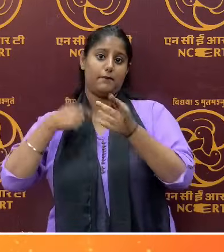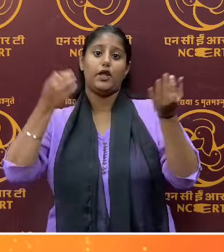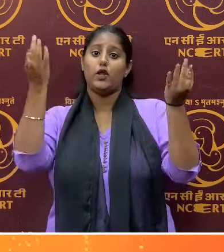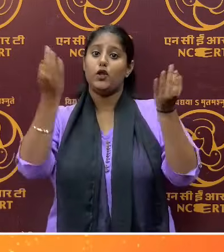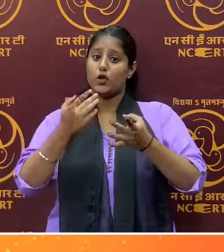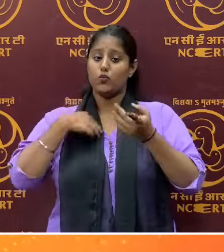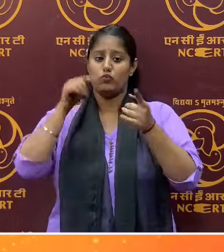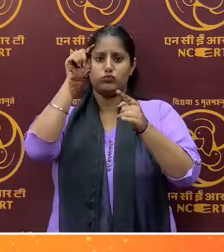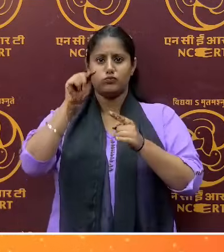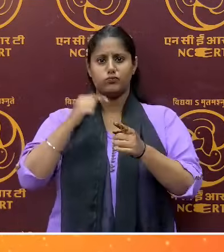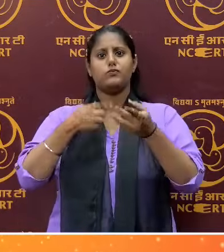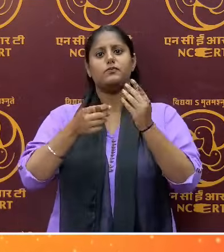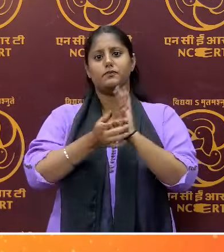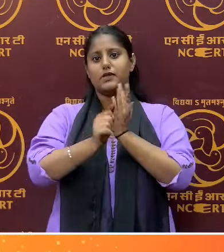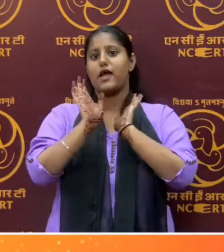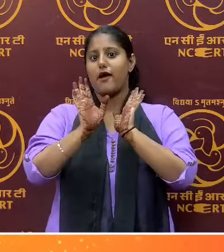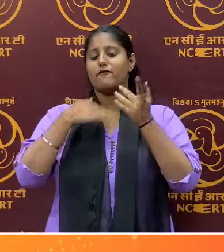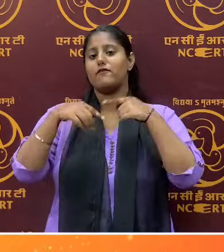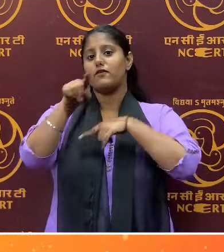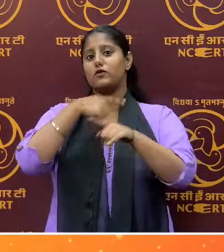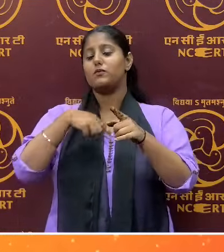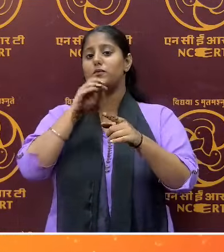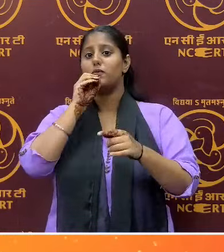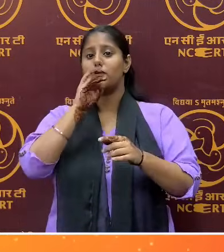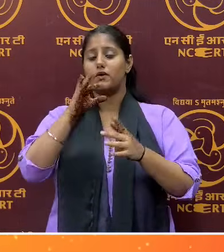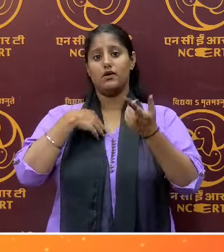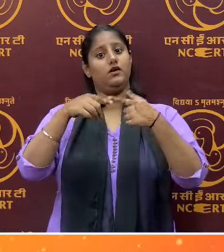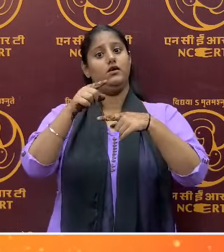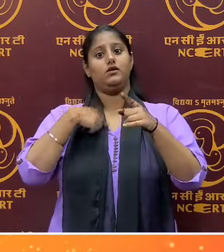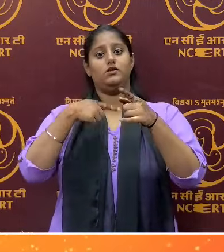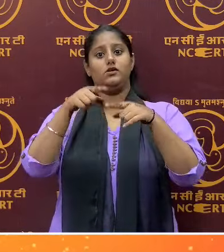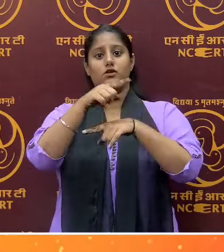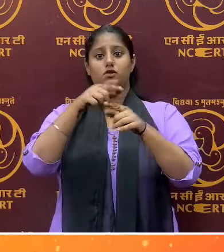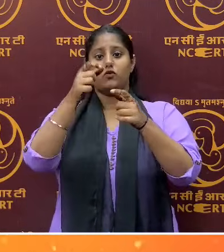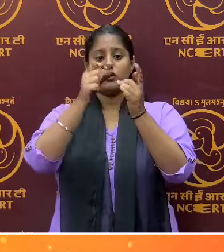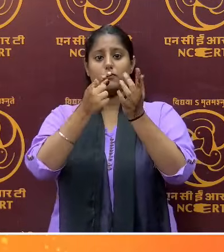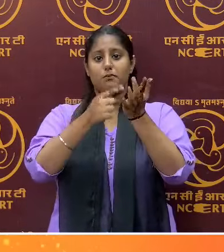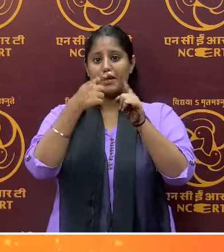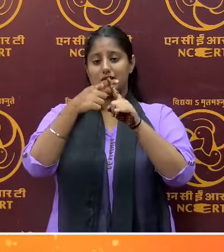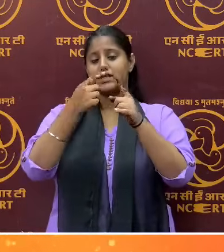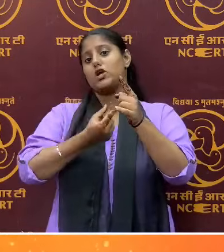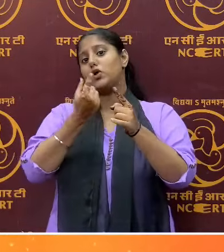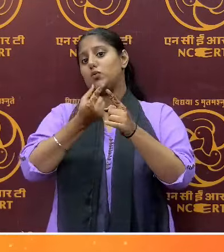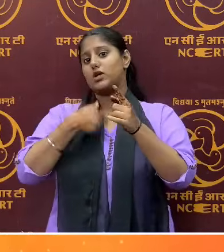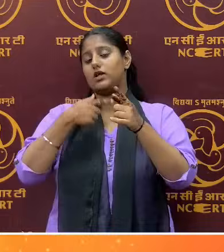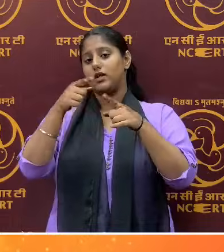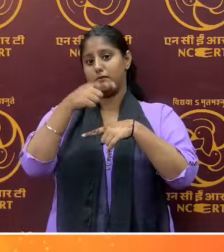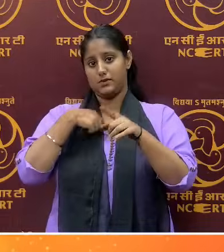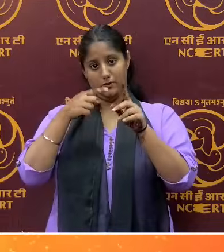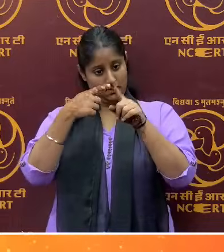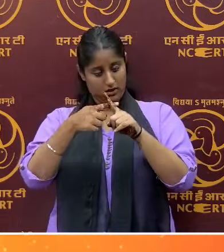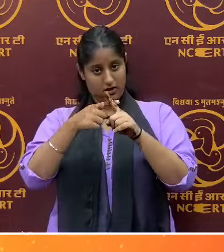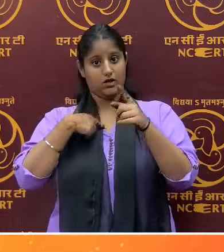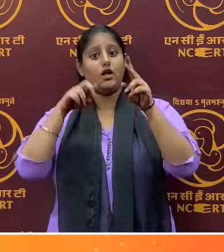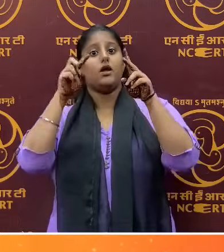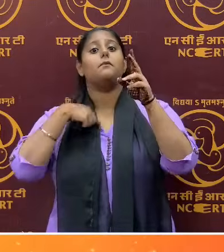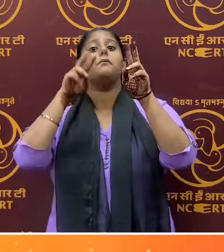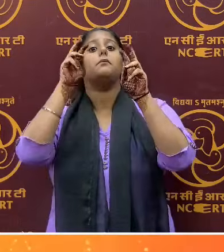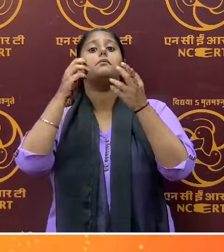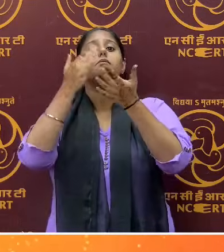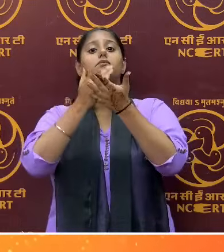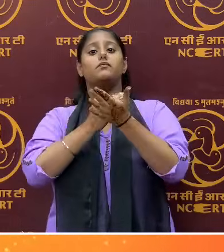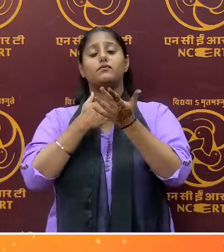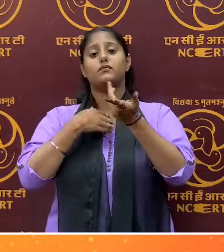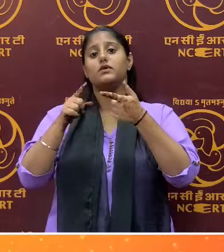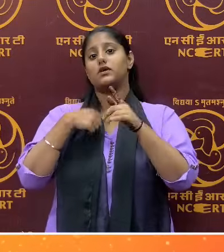updated features. We are also talking about certain problems that the stakeholders or users are facing. We are also talking about its interface and we are